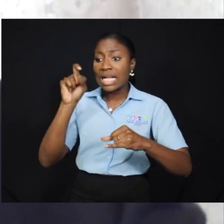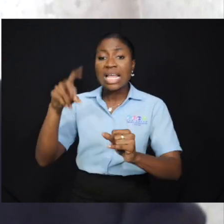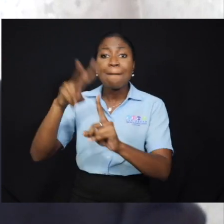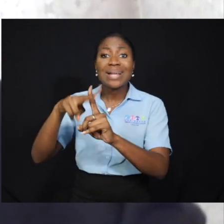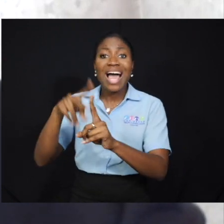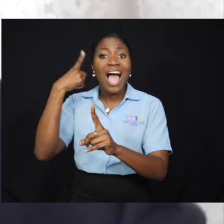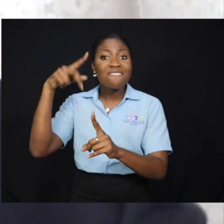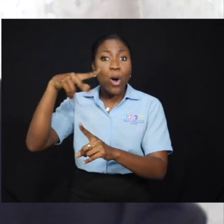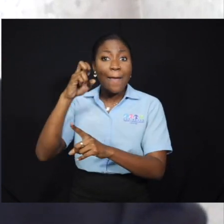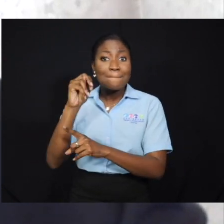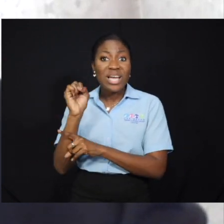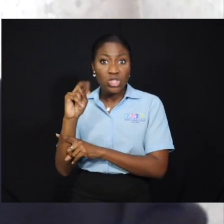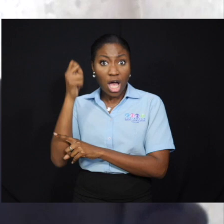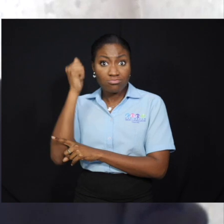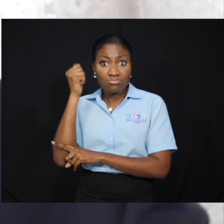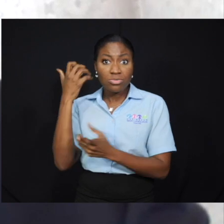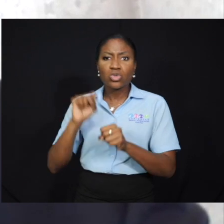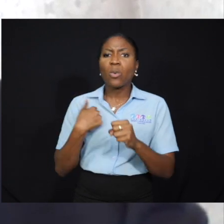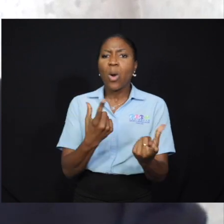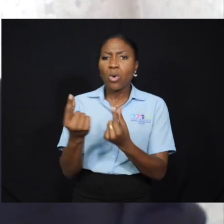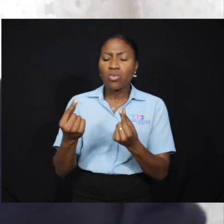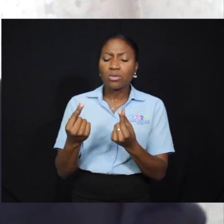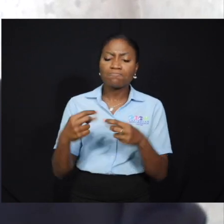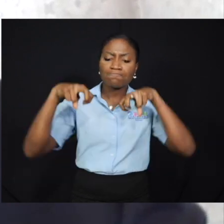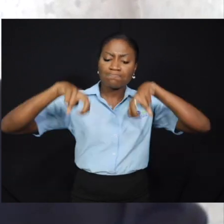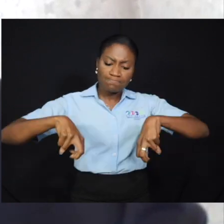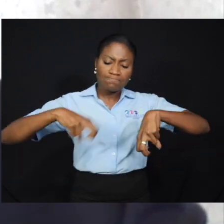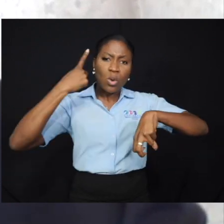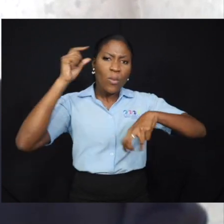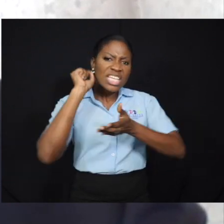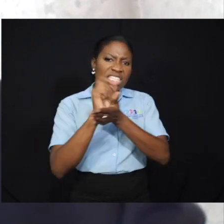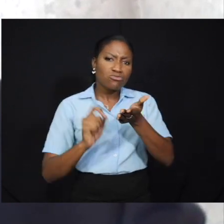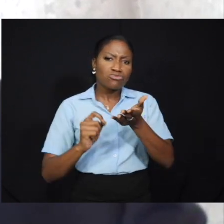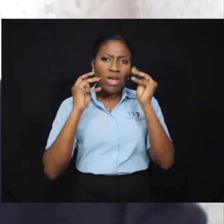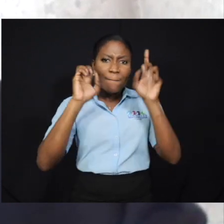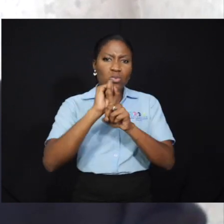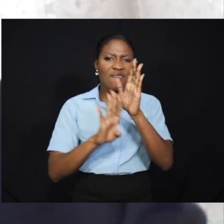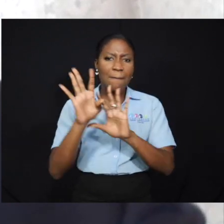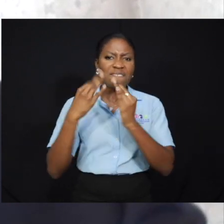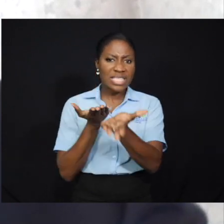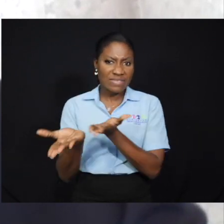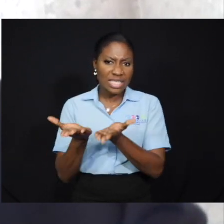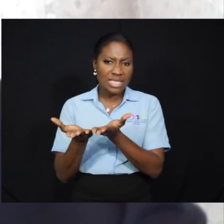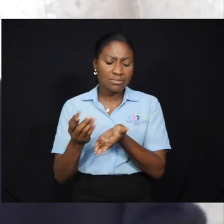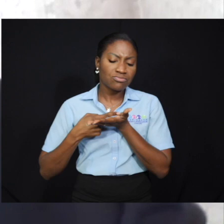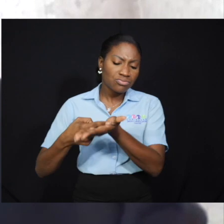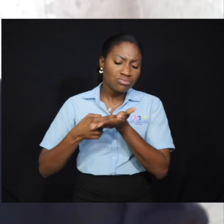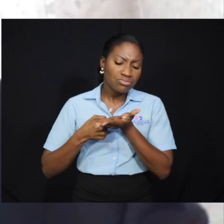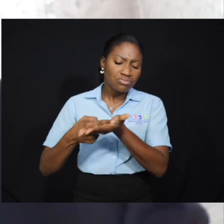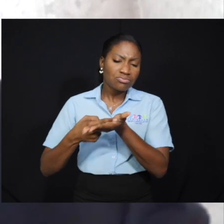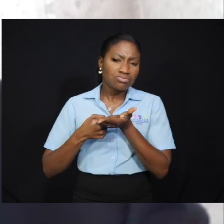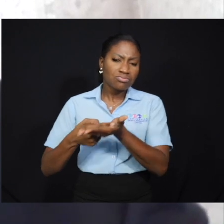for their services. So what we did, we sat with the Permanent Secretary of the Ministry of Social Development and Family Services, and we had